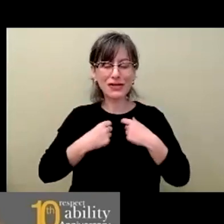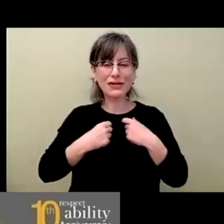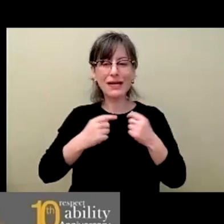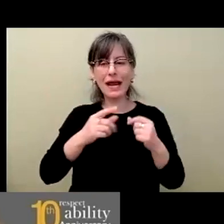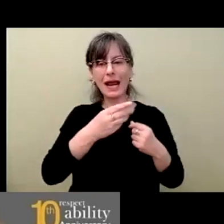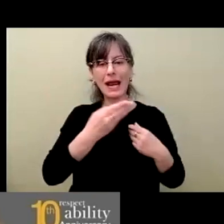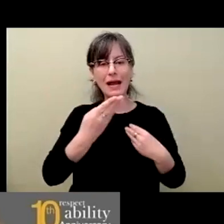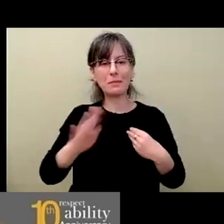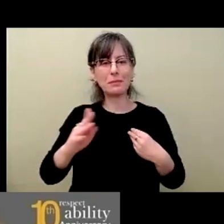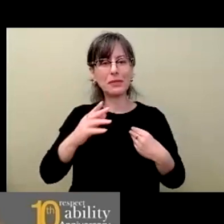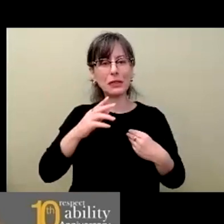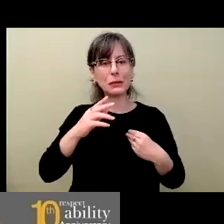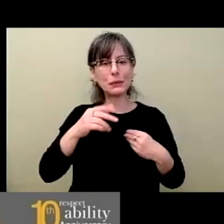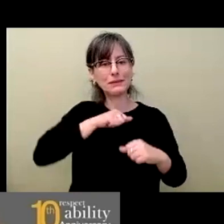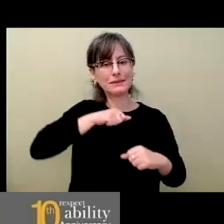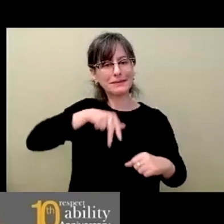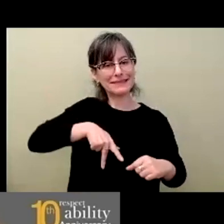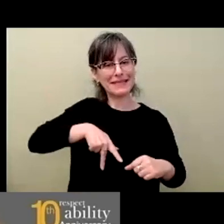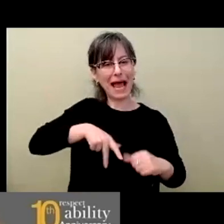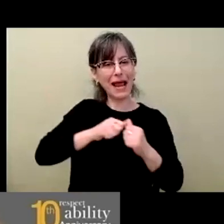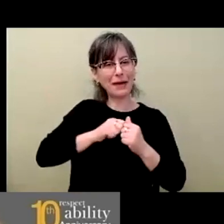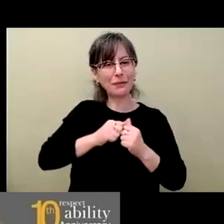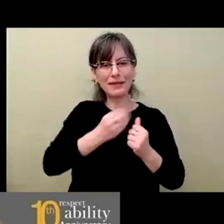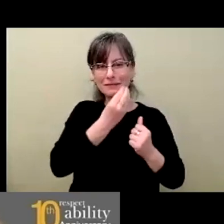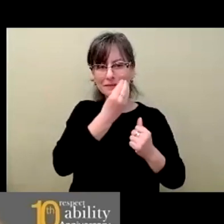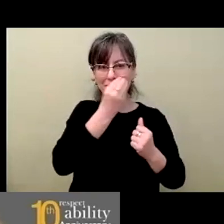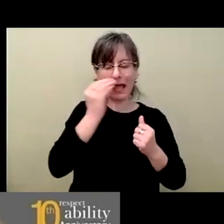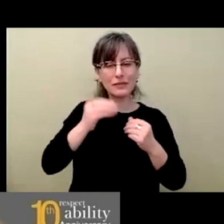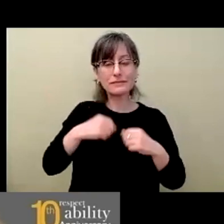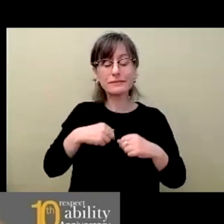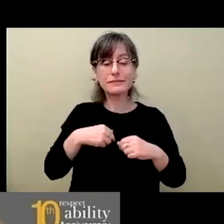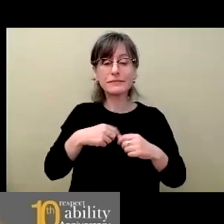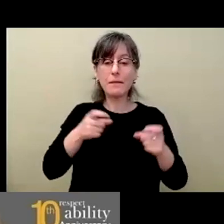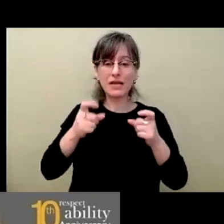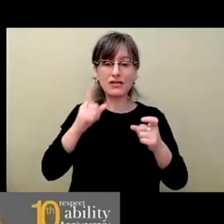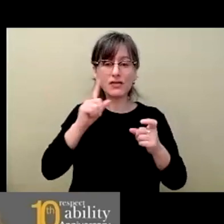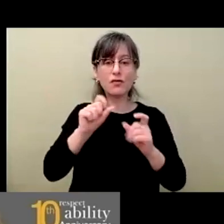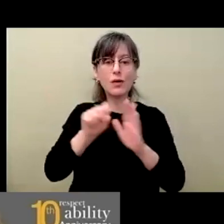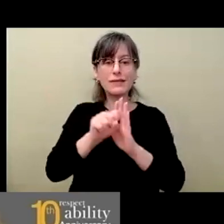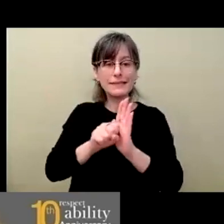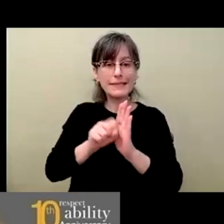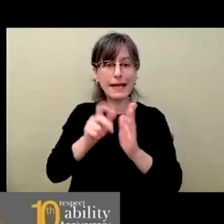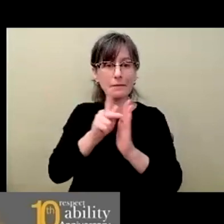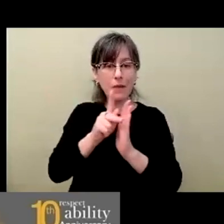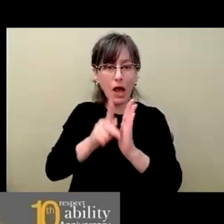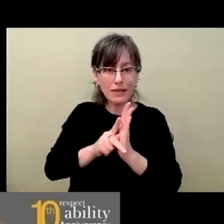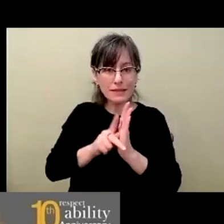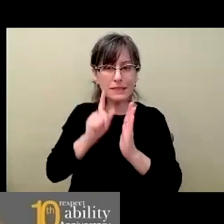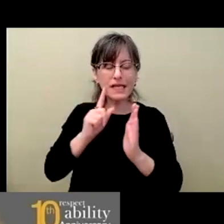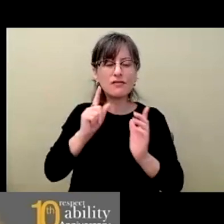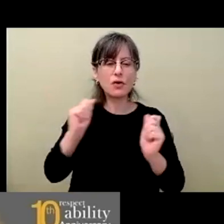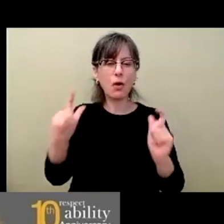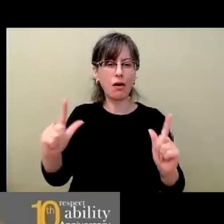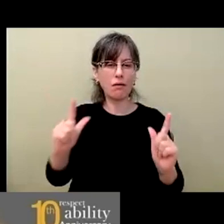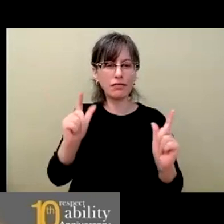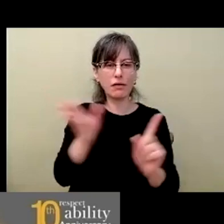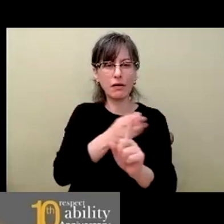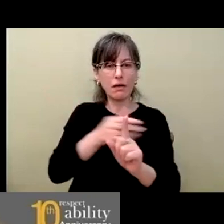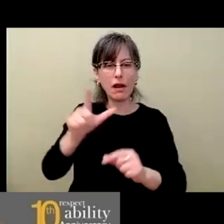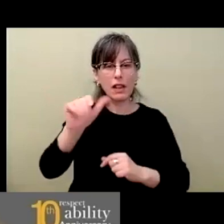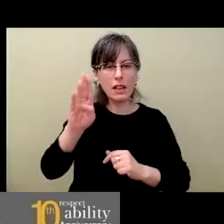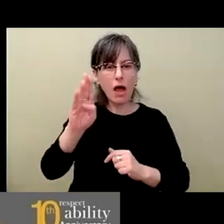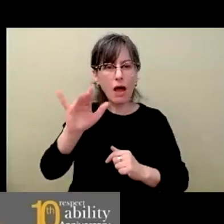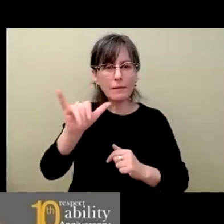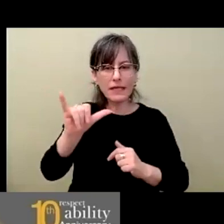blue flowery tie. I, as the Manager of State Policy, am in charge of all of our state lobbying efforts and working with governors